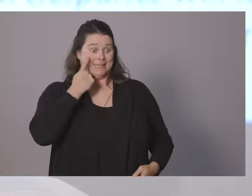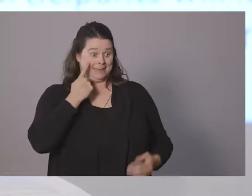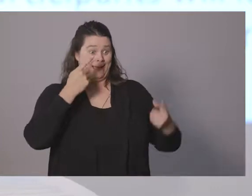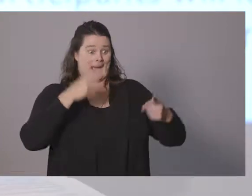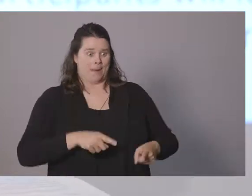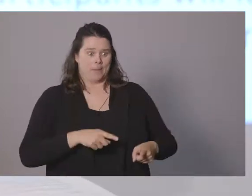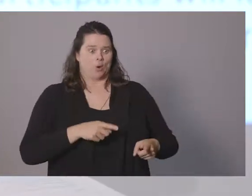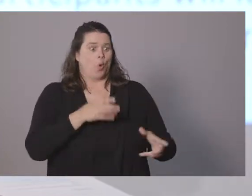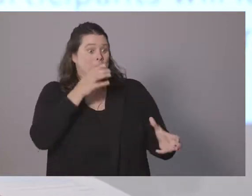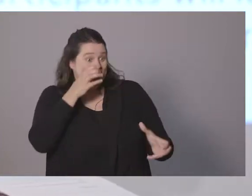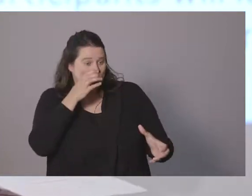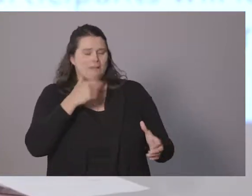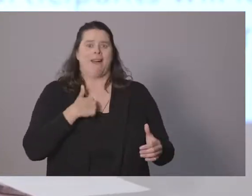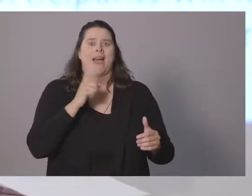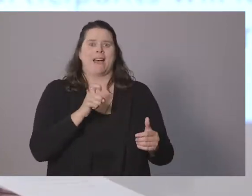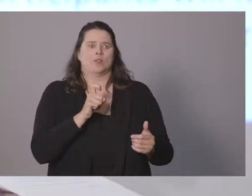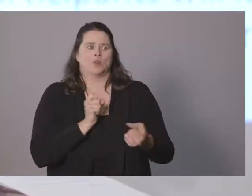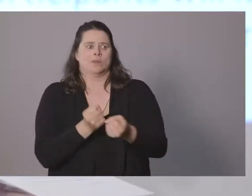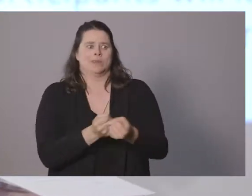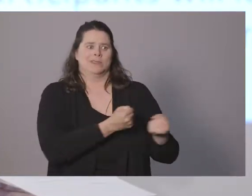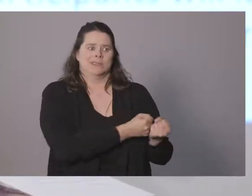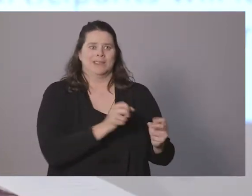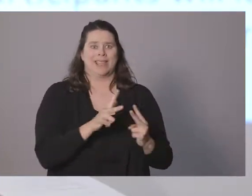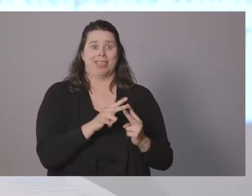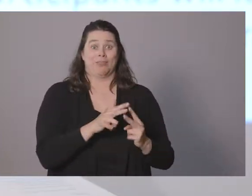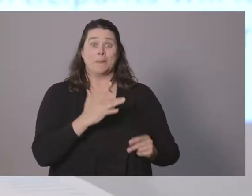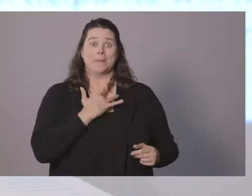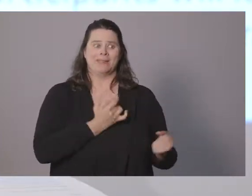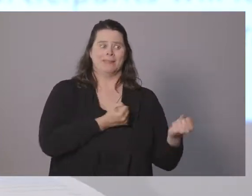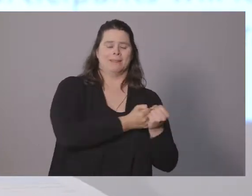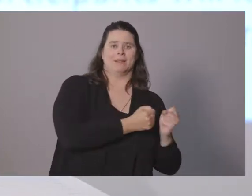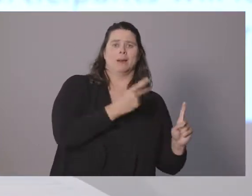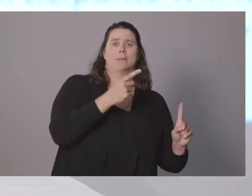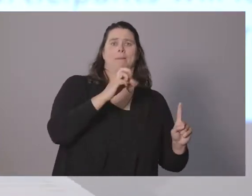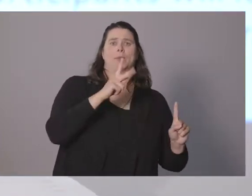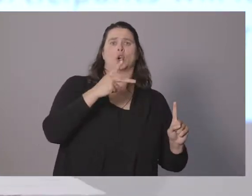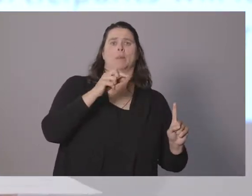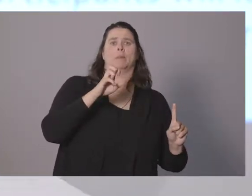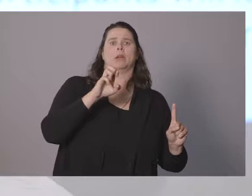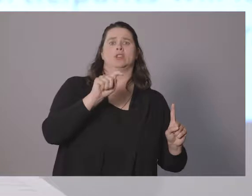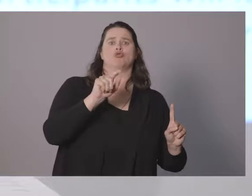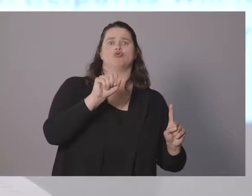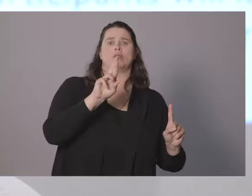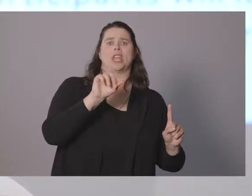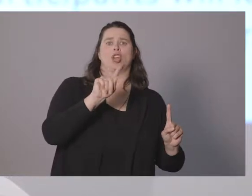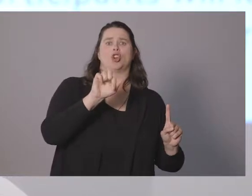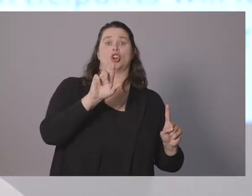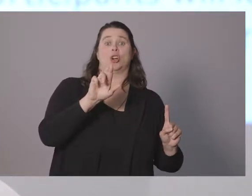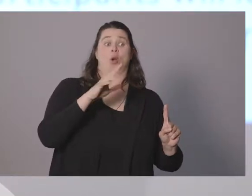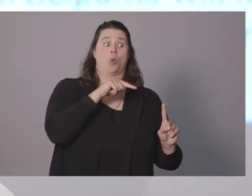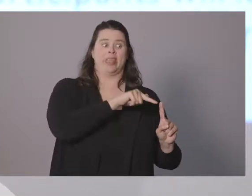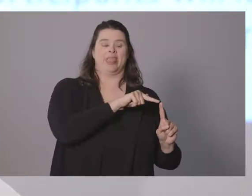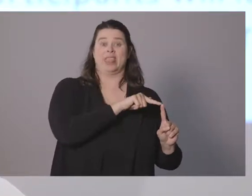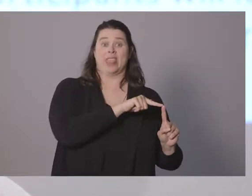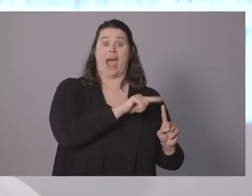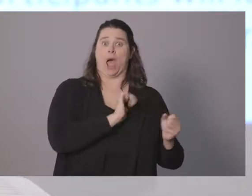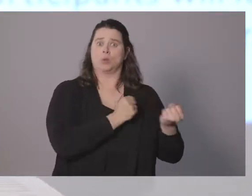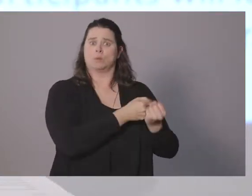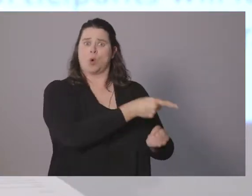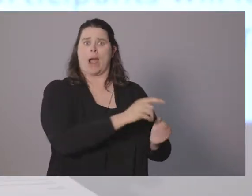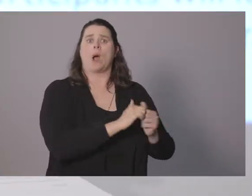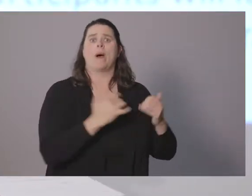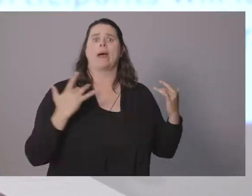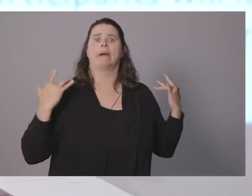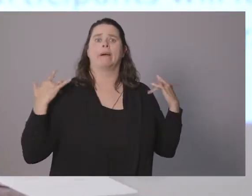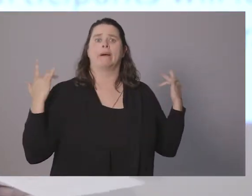perpetrator. All that the perpetrator asks is that the bystander do nothing. He appeals to the universal